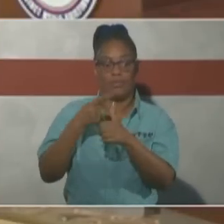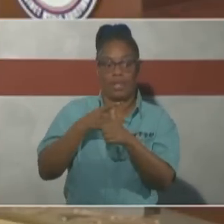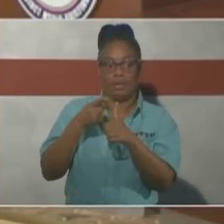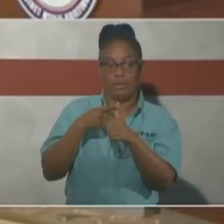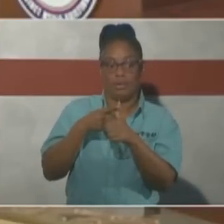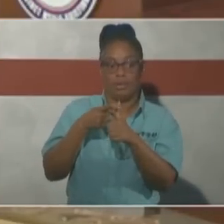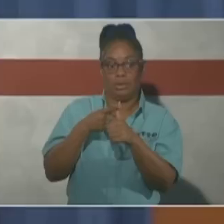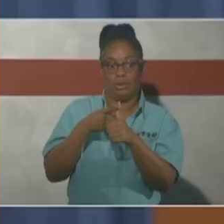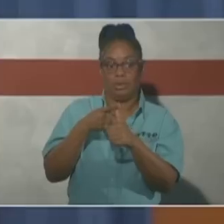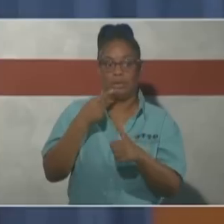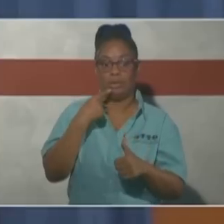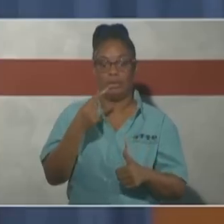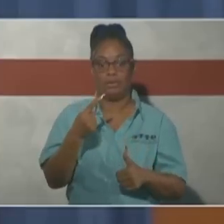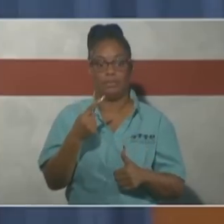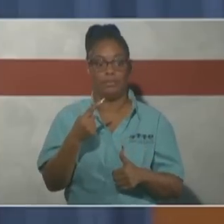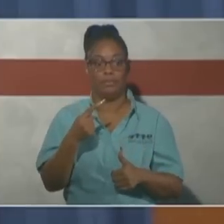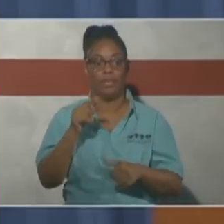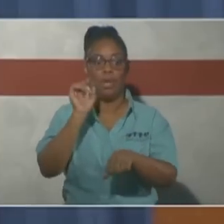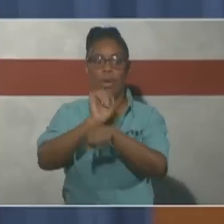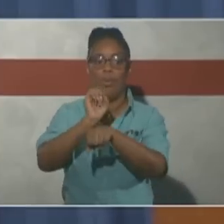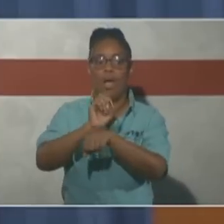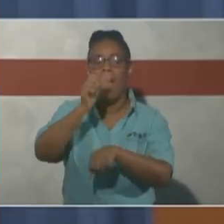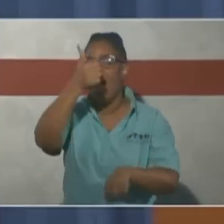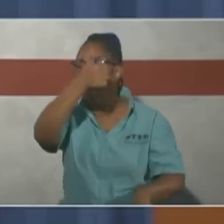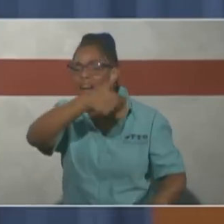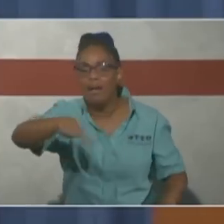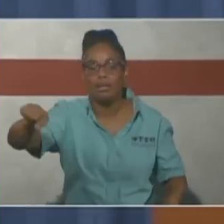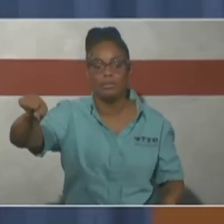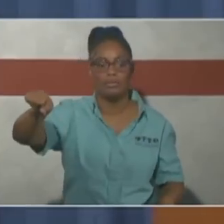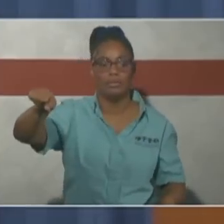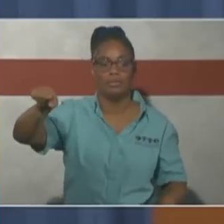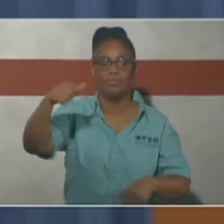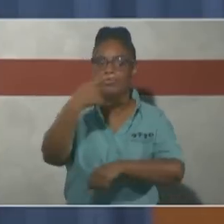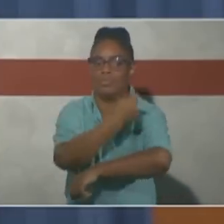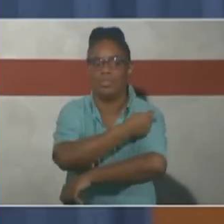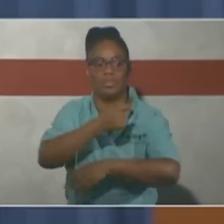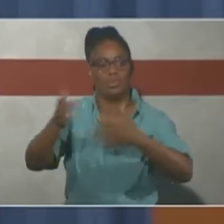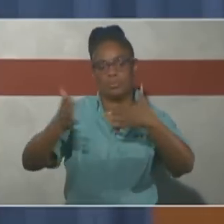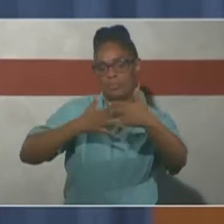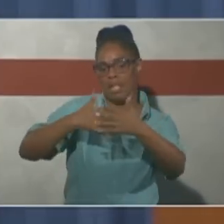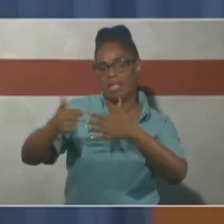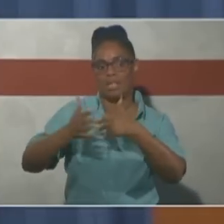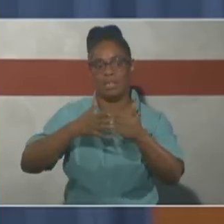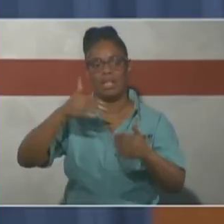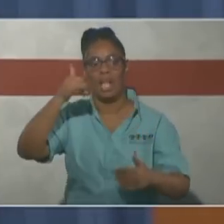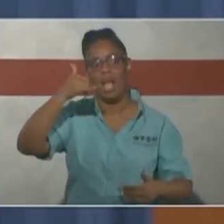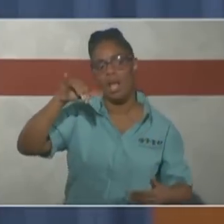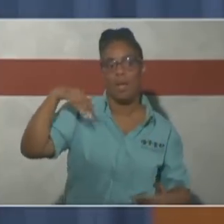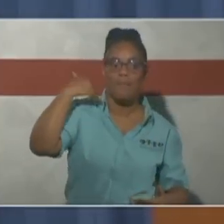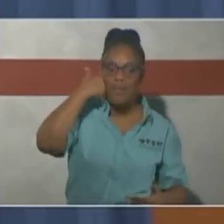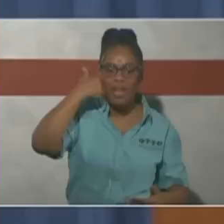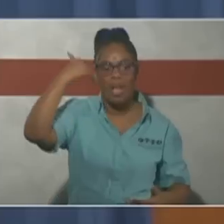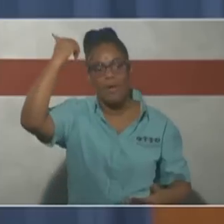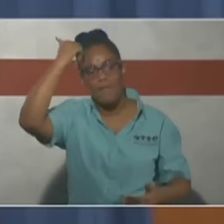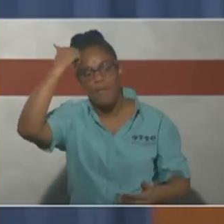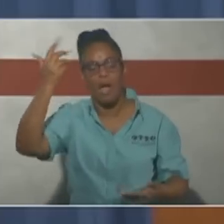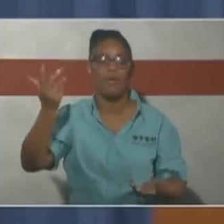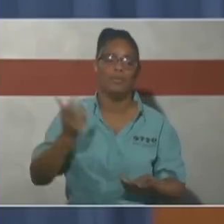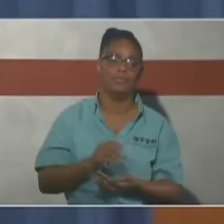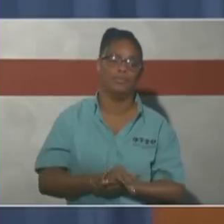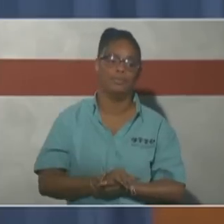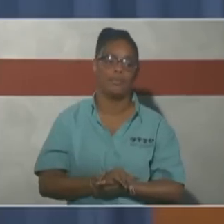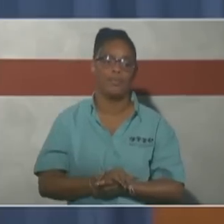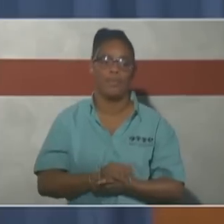job as well as, or at all, as compared to the vaccines that are available out there, which are